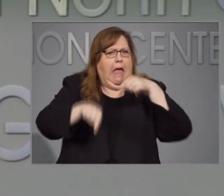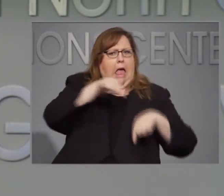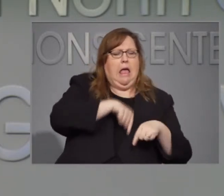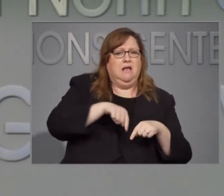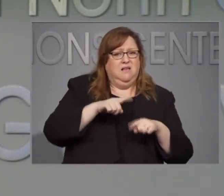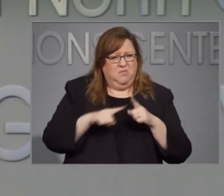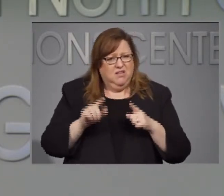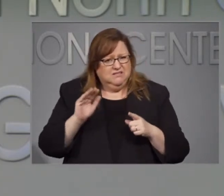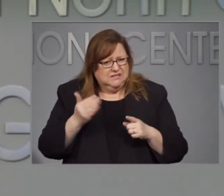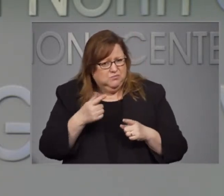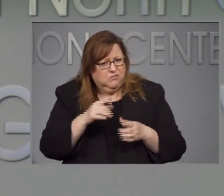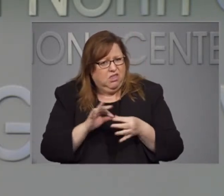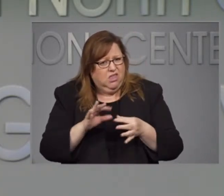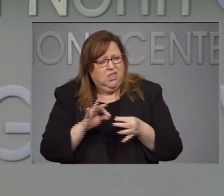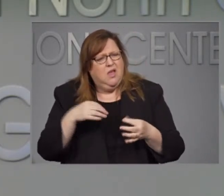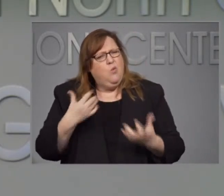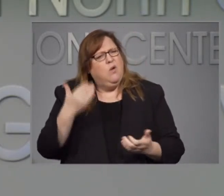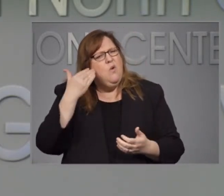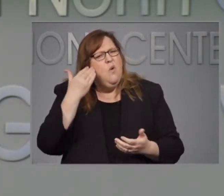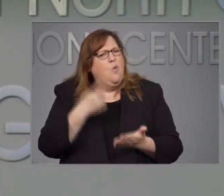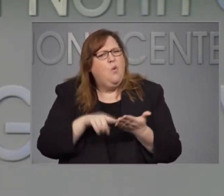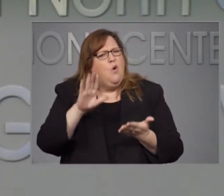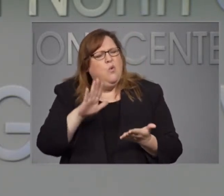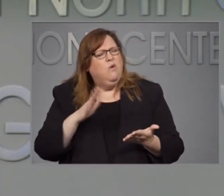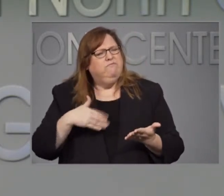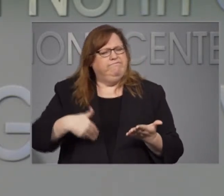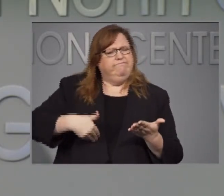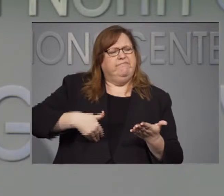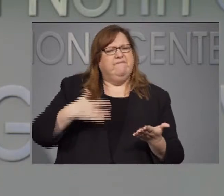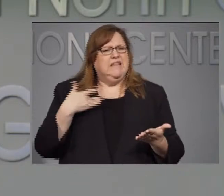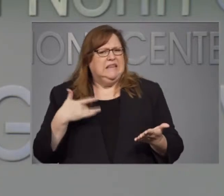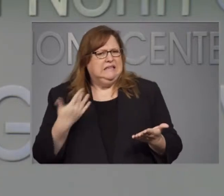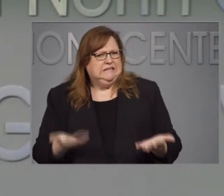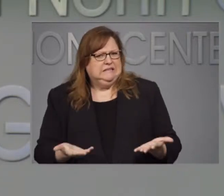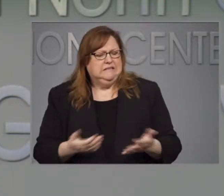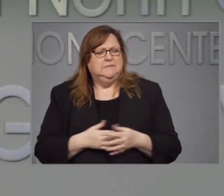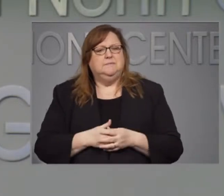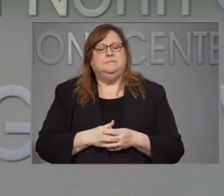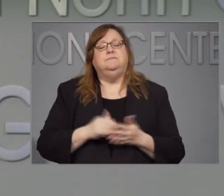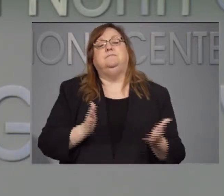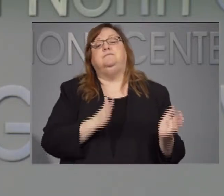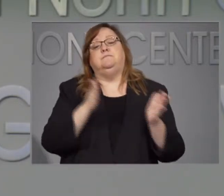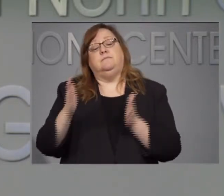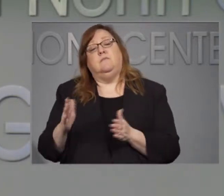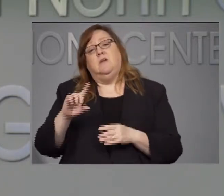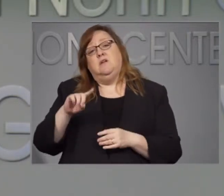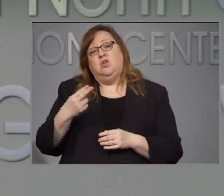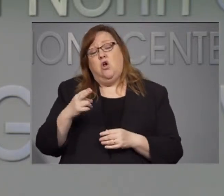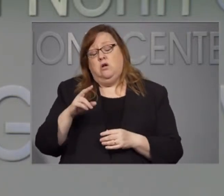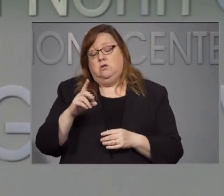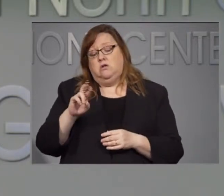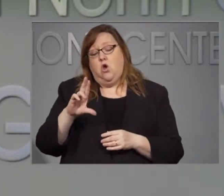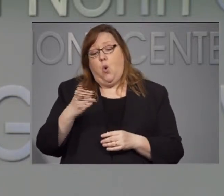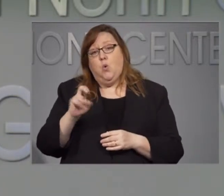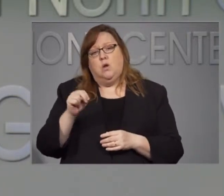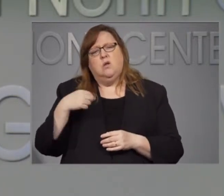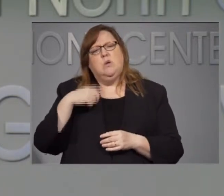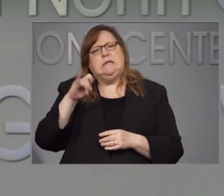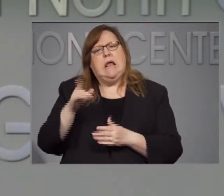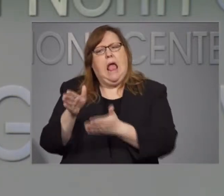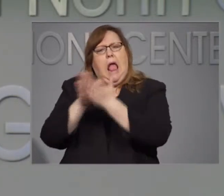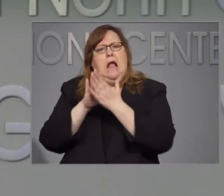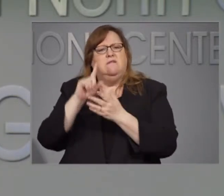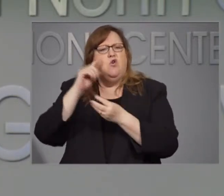general direction of where you're going. And for Dr. Cohen, we have a pending request with your office for daily case data sorted